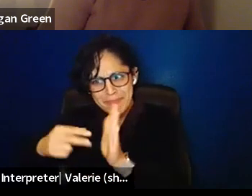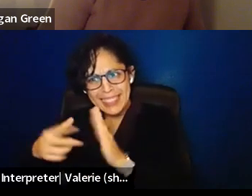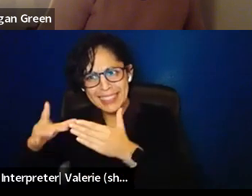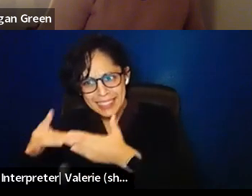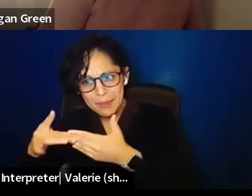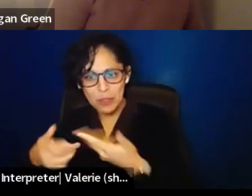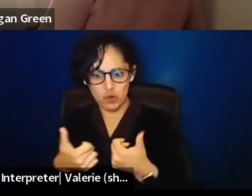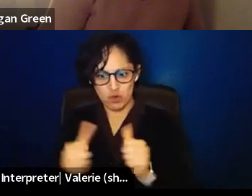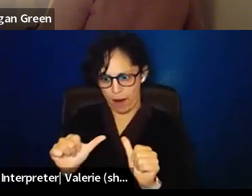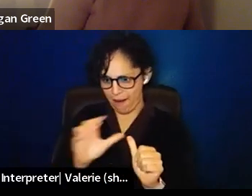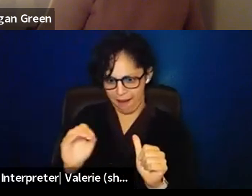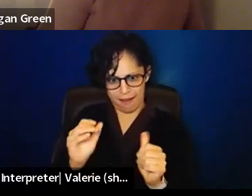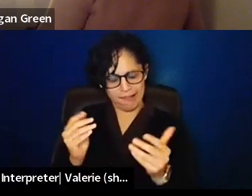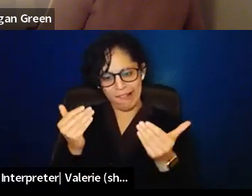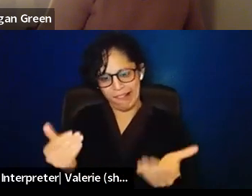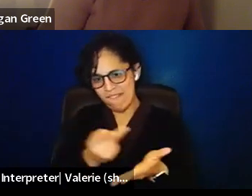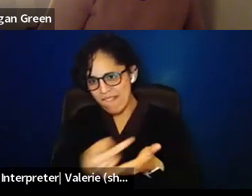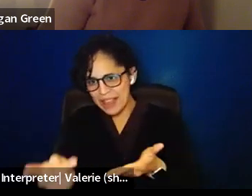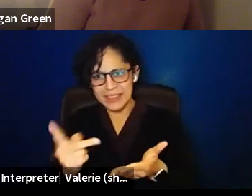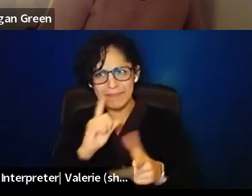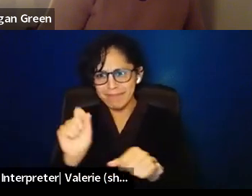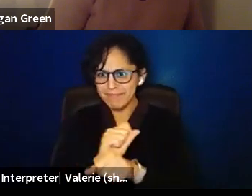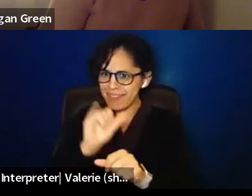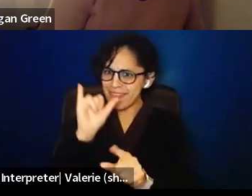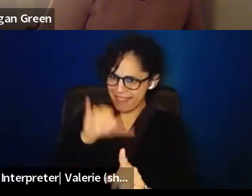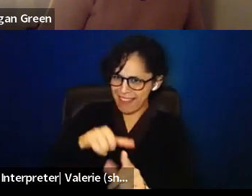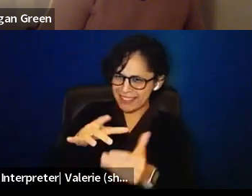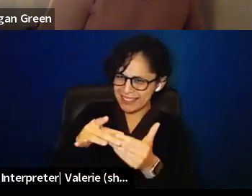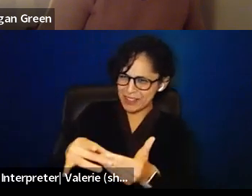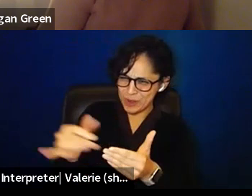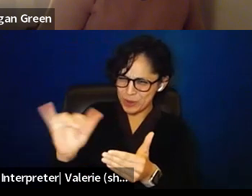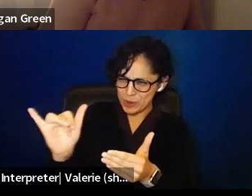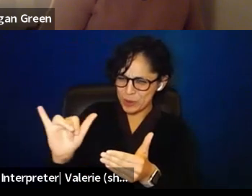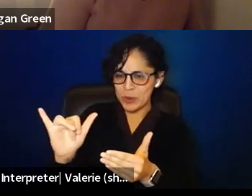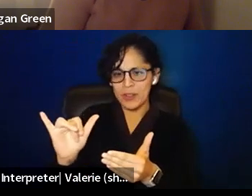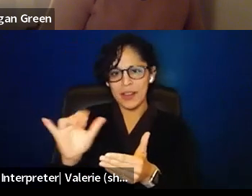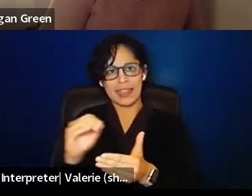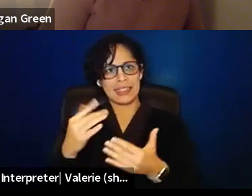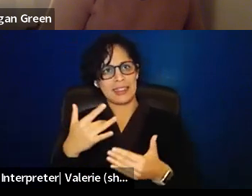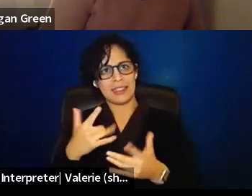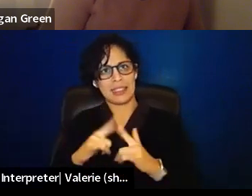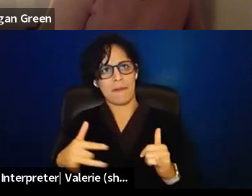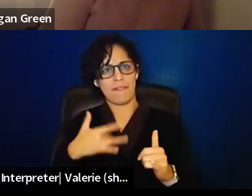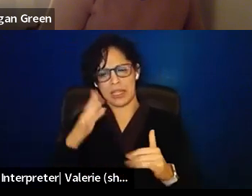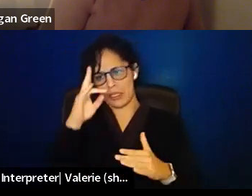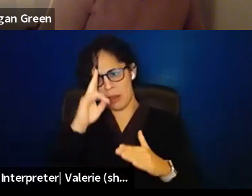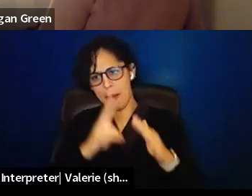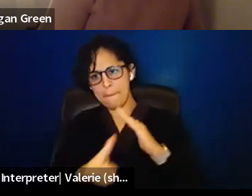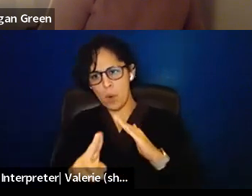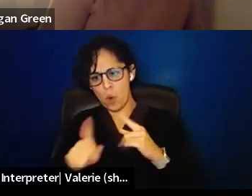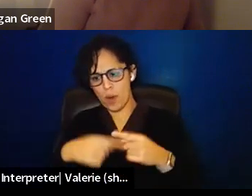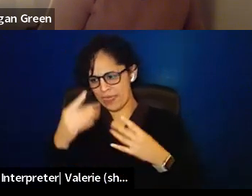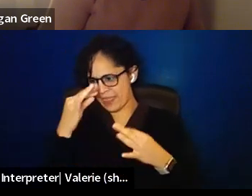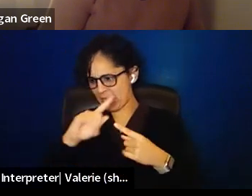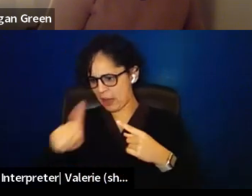and that and the humility around that. And that's been something that, I think, at least in the artist circle, has permeated